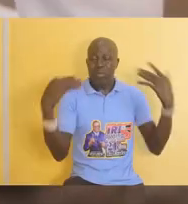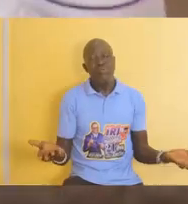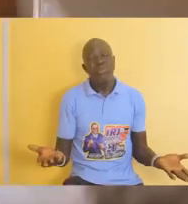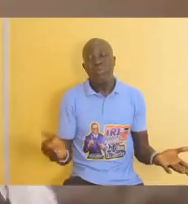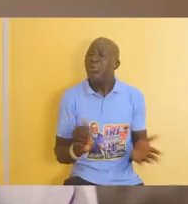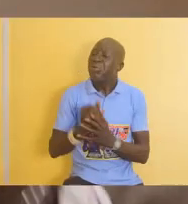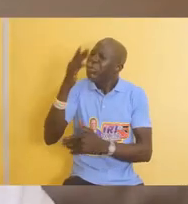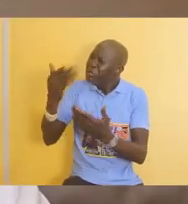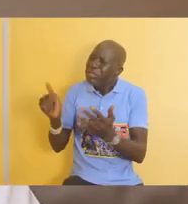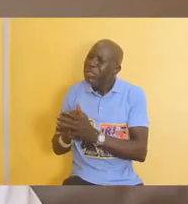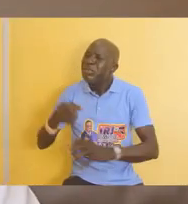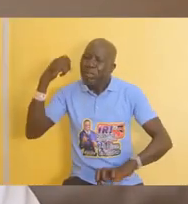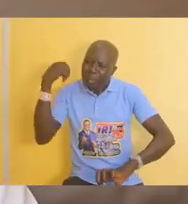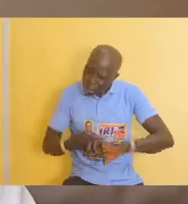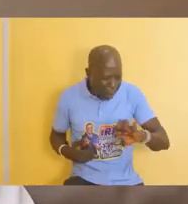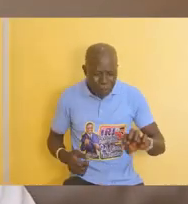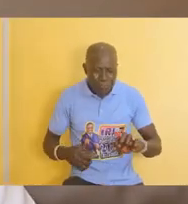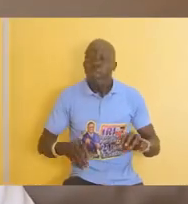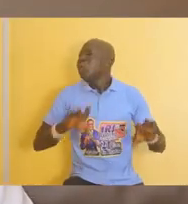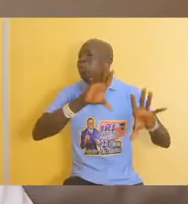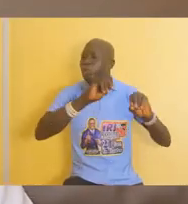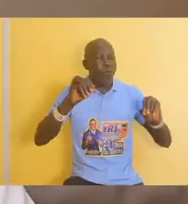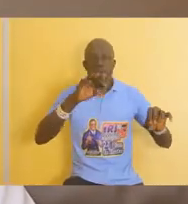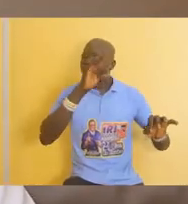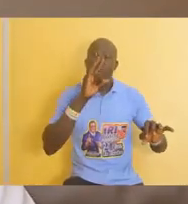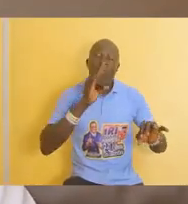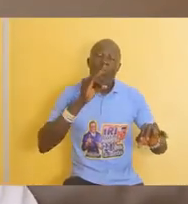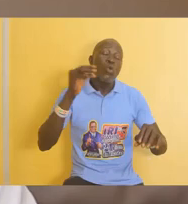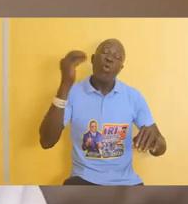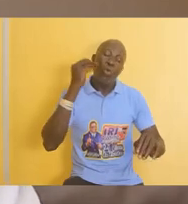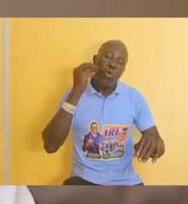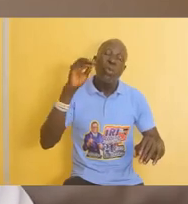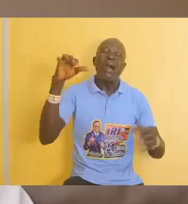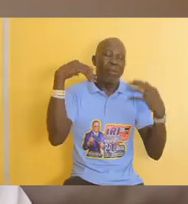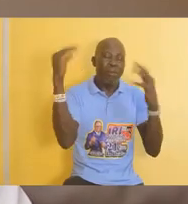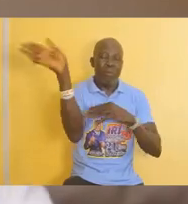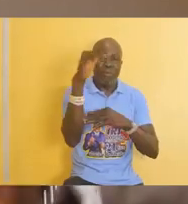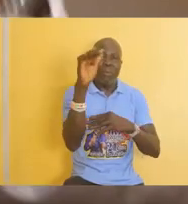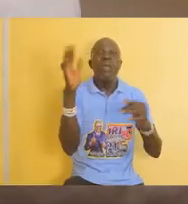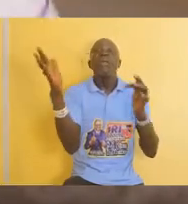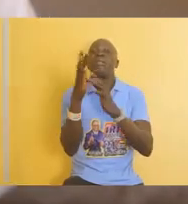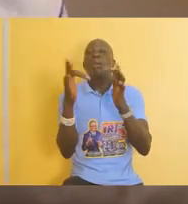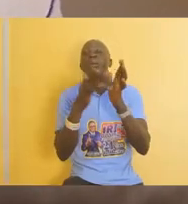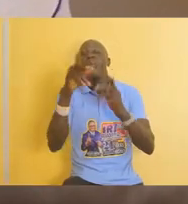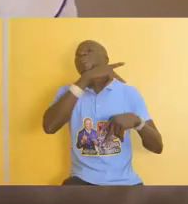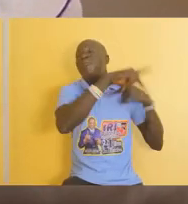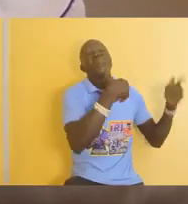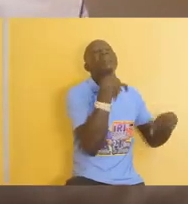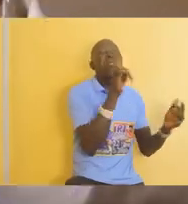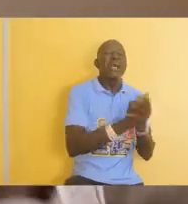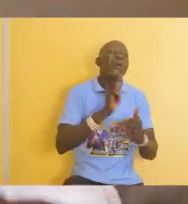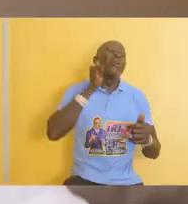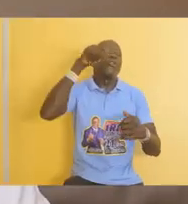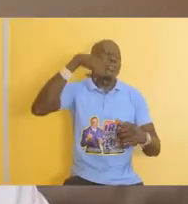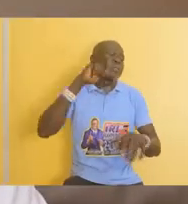le de bi but the famine was very tough then there was siloko there was nothing in the farm amma then we the prophecy ni wo yi